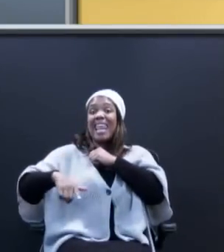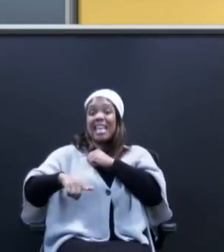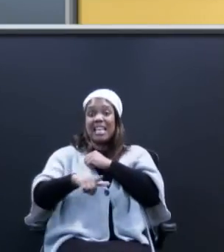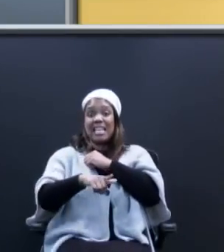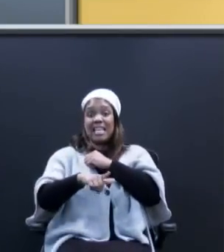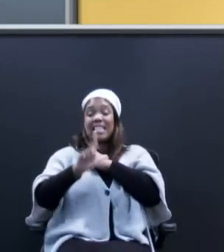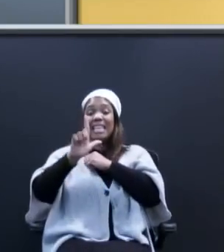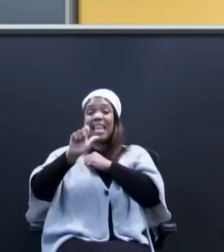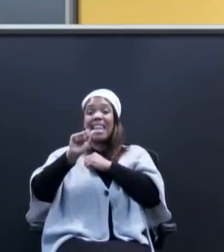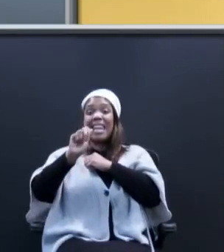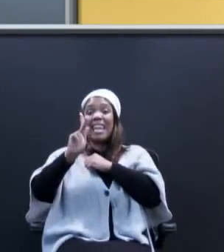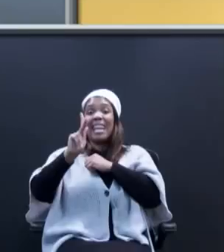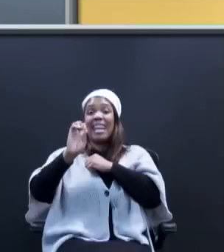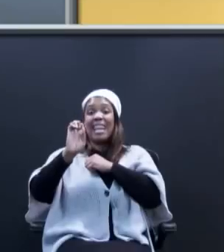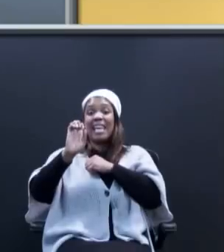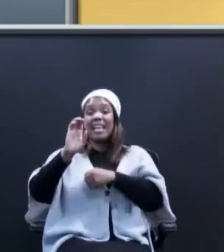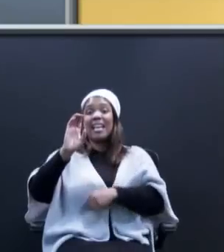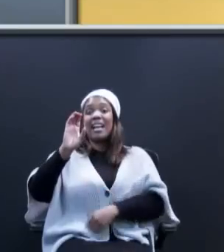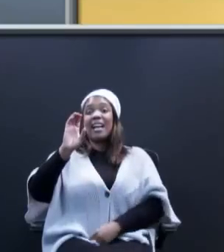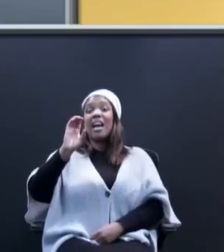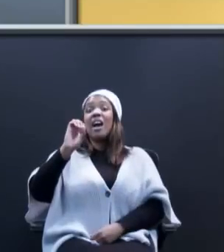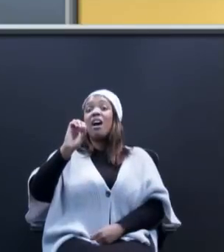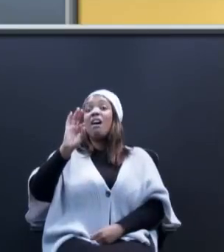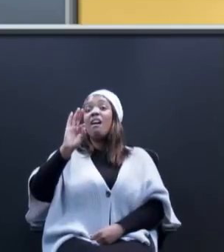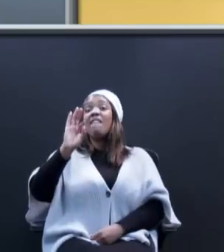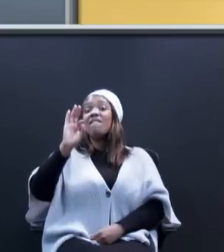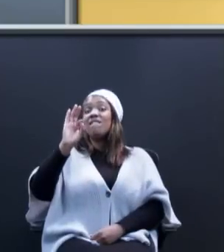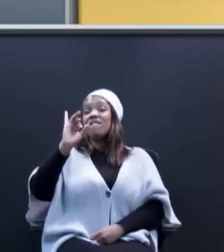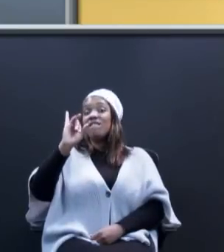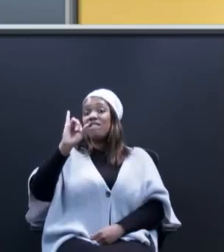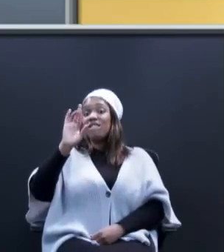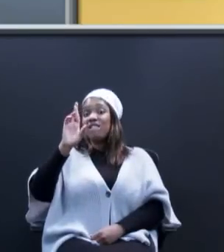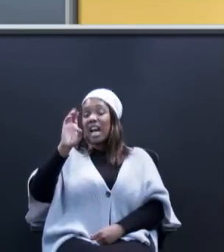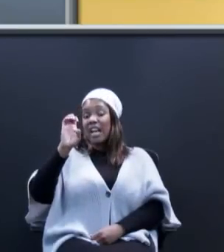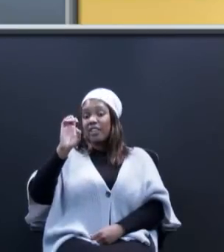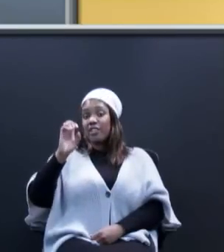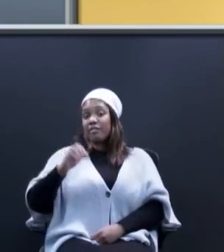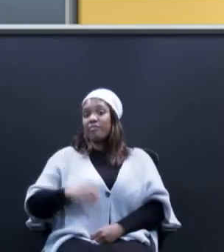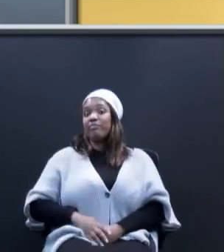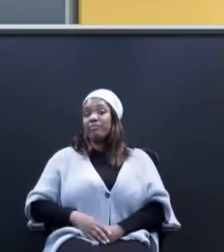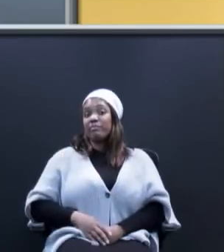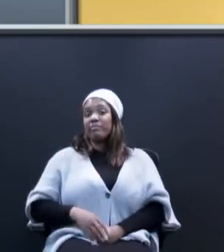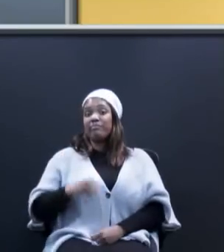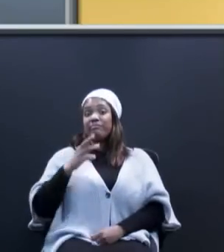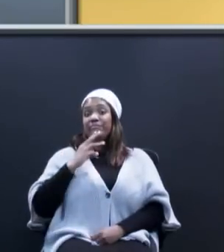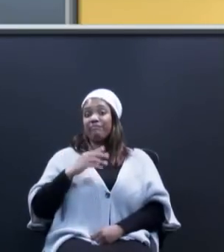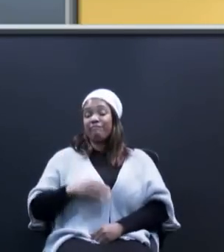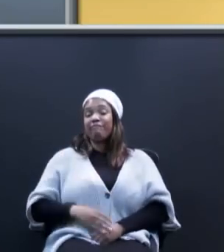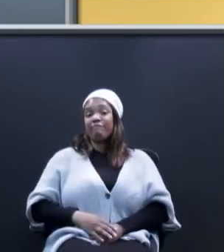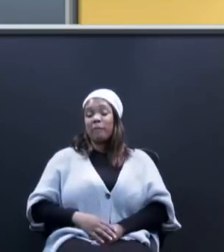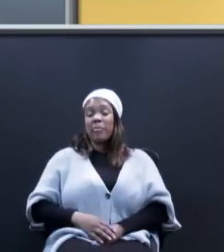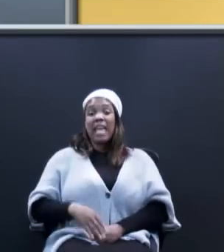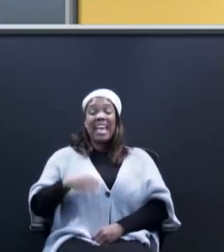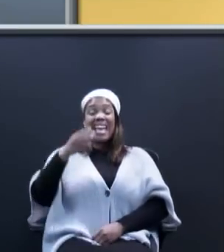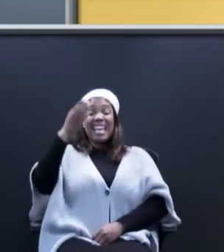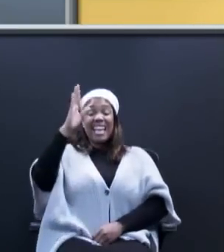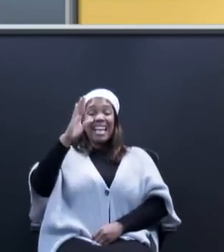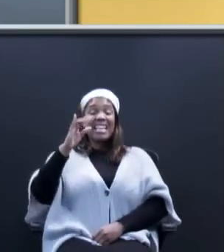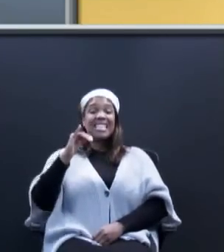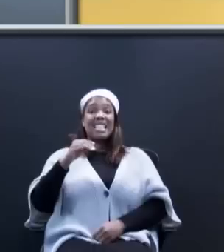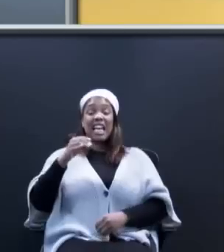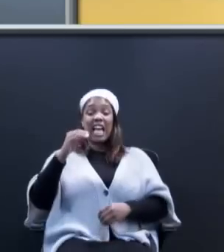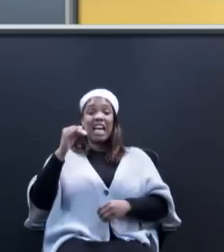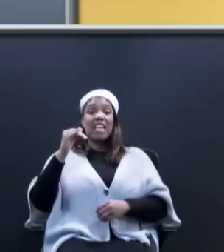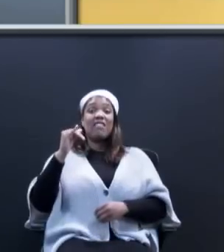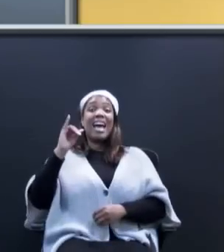exist forever. That's why God said, I'm the God of Abraham, the God of Isaac, and the God of Jacob. I'm the God of